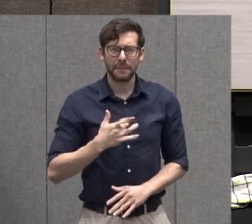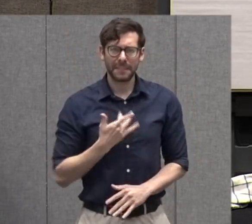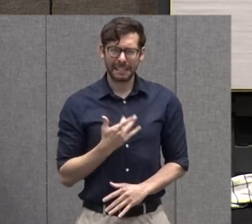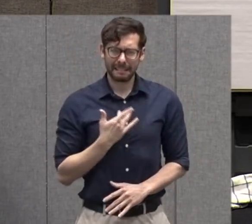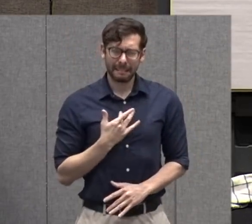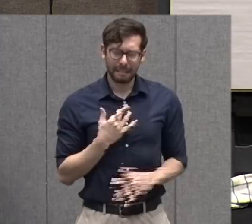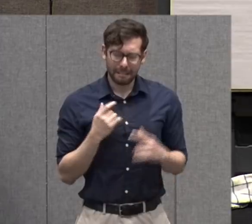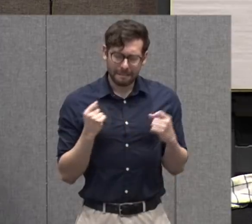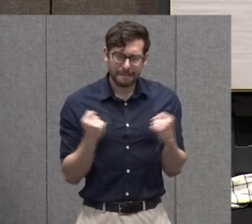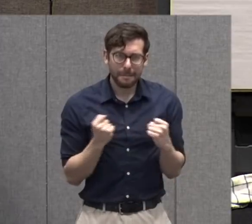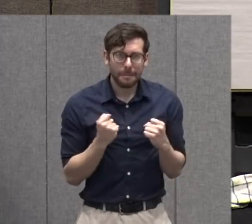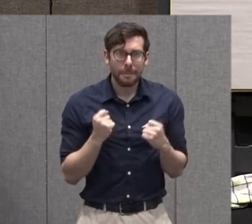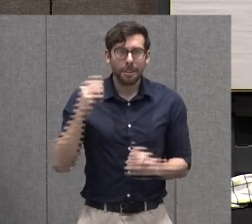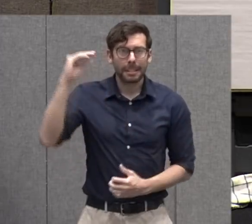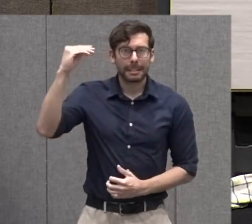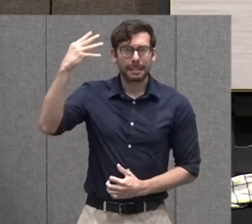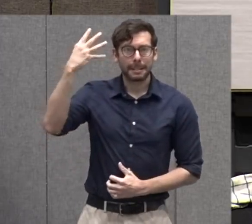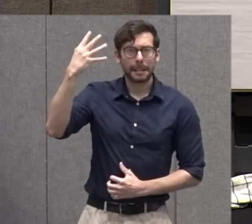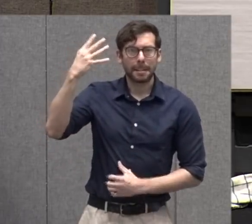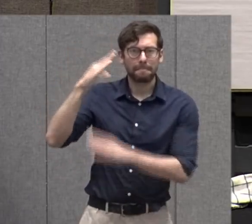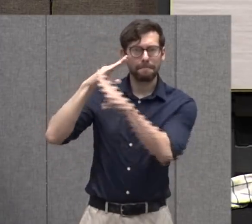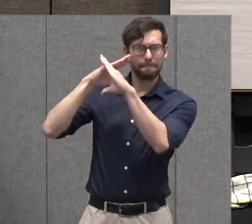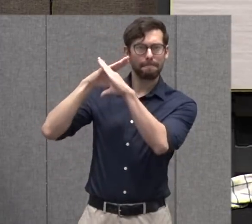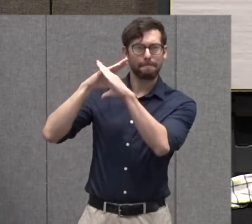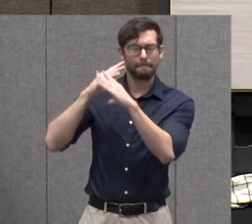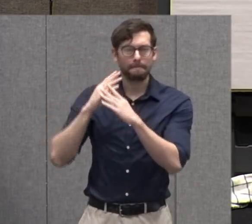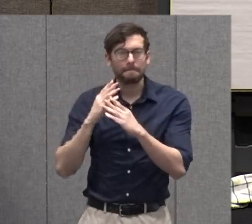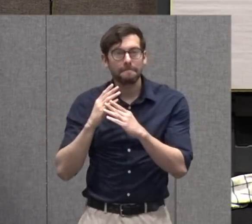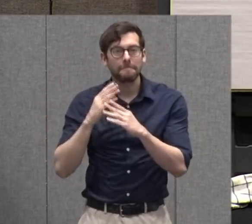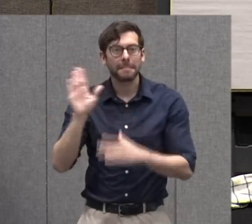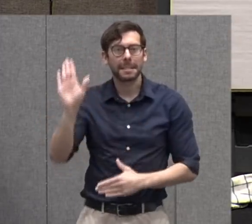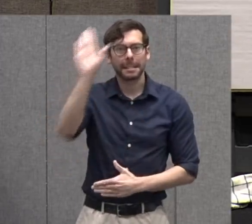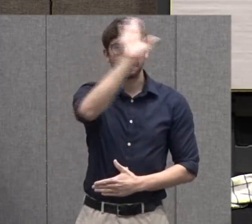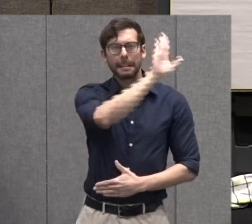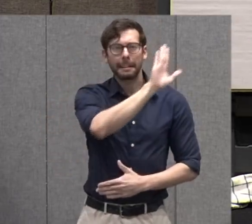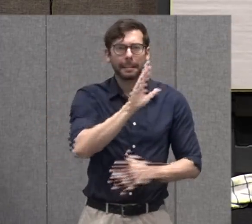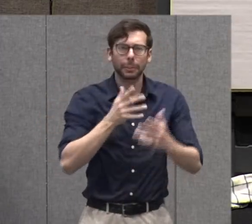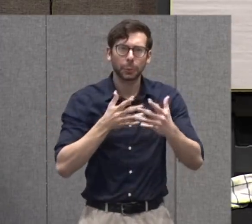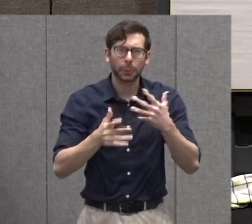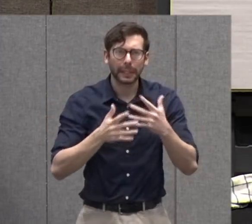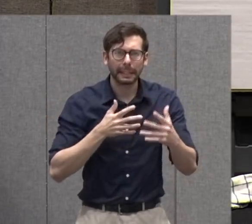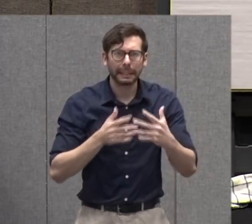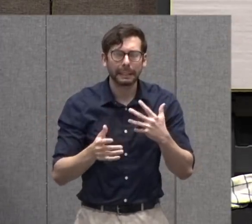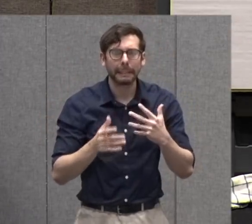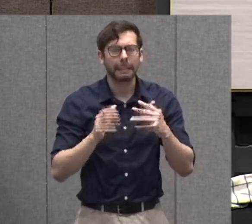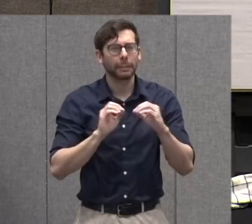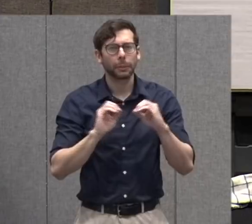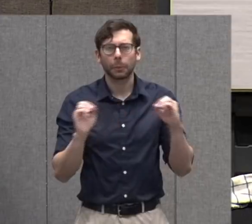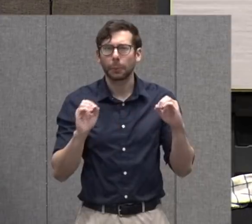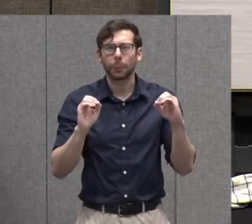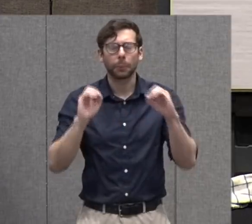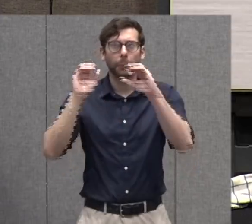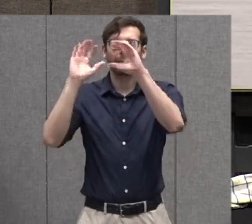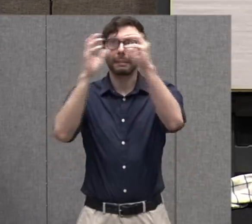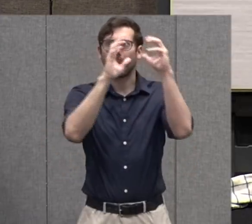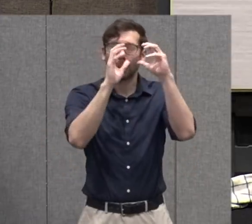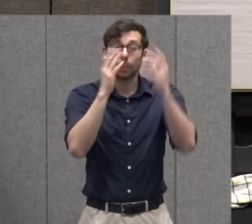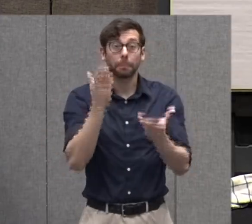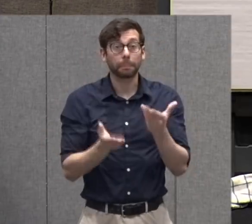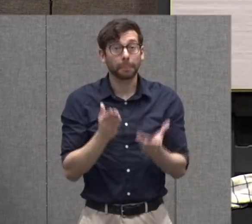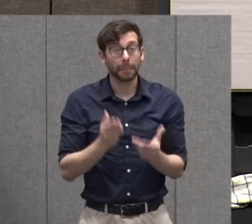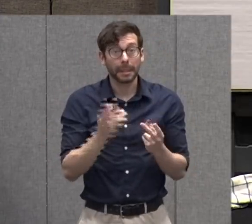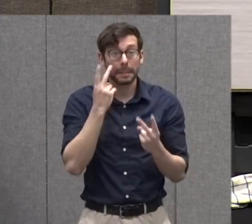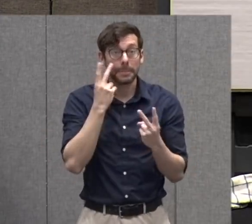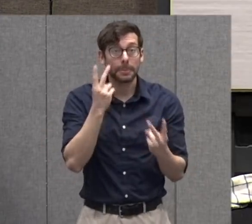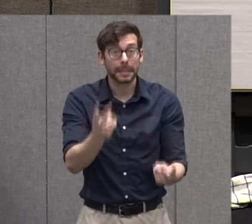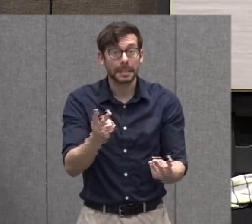much sun, maybe the sky is gray, maybe we don't see any clouds, maybe we see snow or rain.